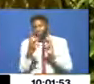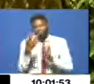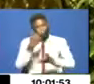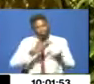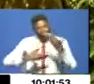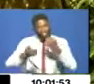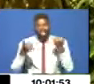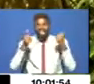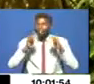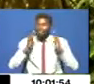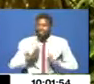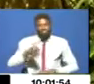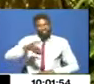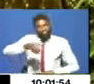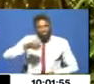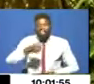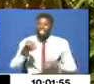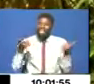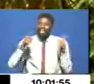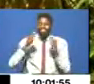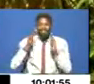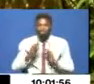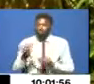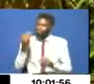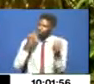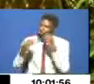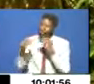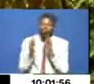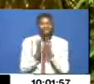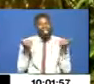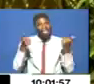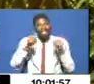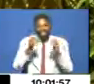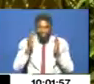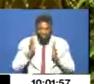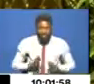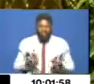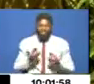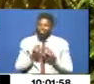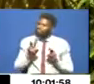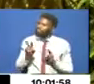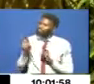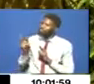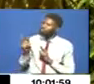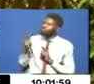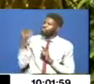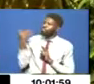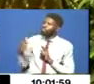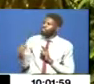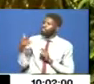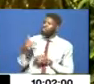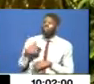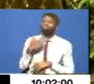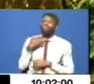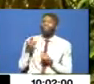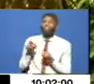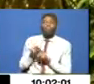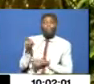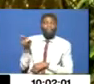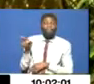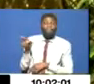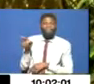greet anybody, eat with anybody, and I looked at this, I said, this is what I want to be. And